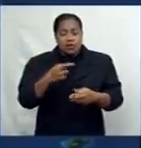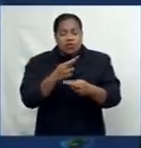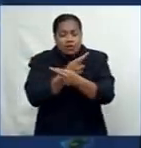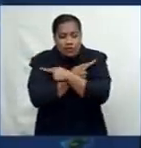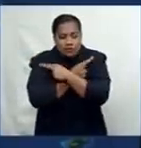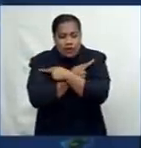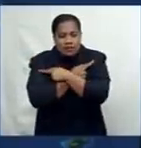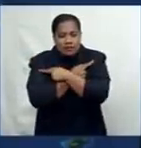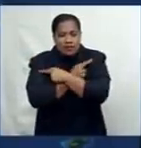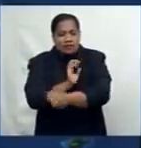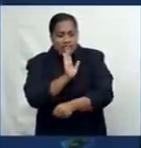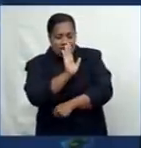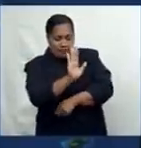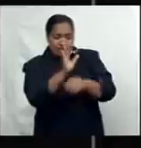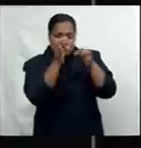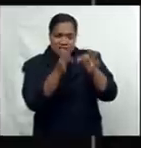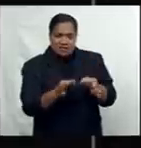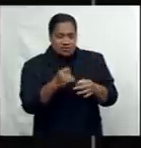that any further.